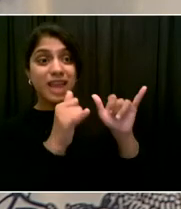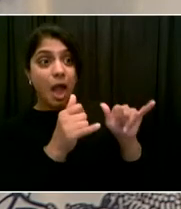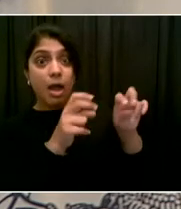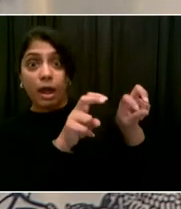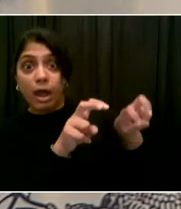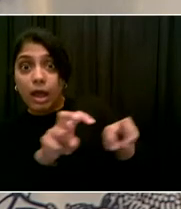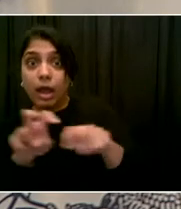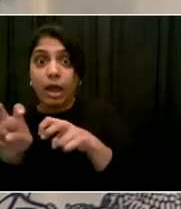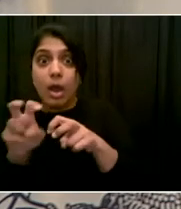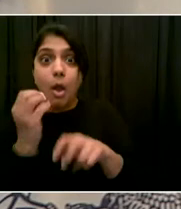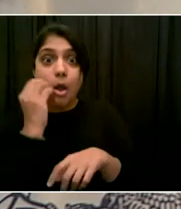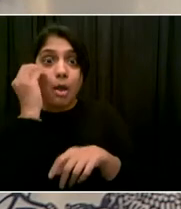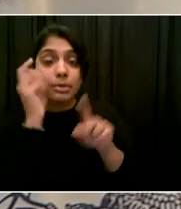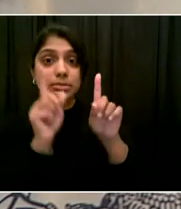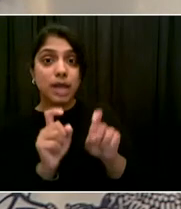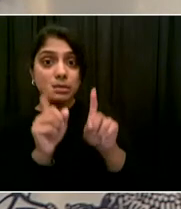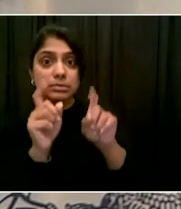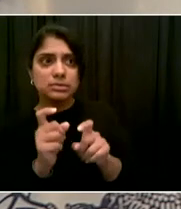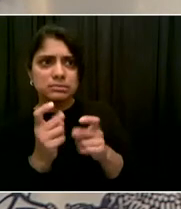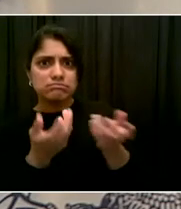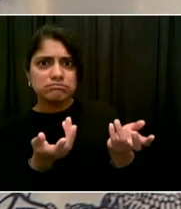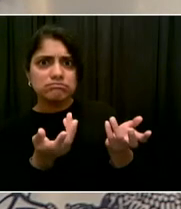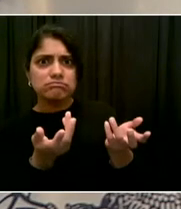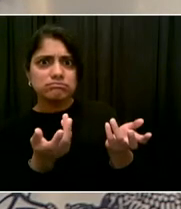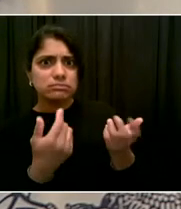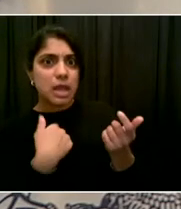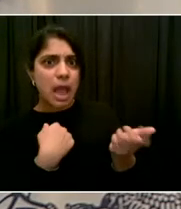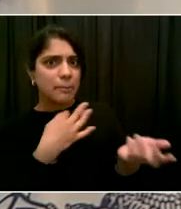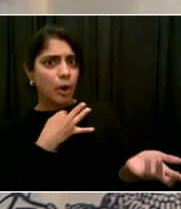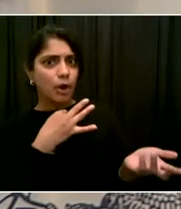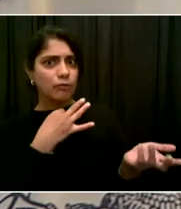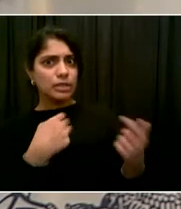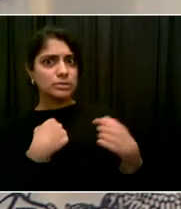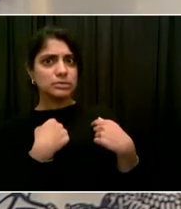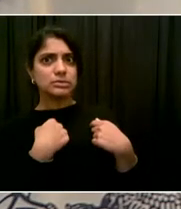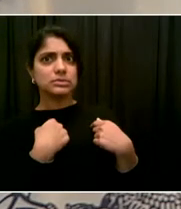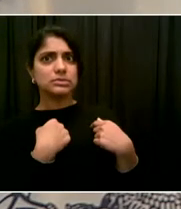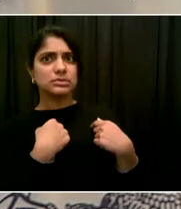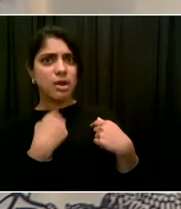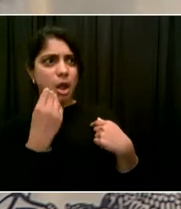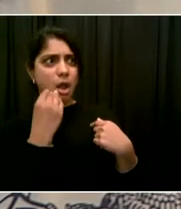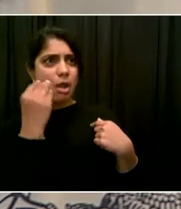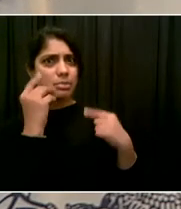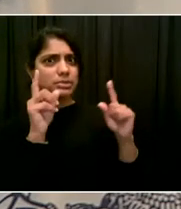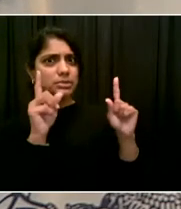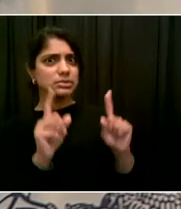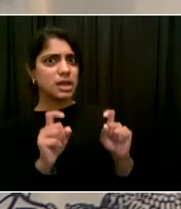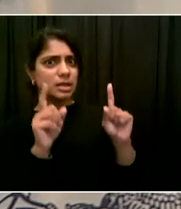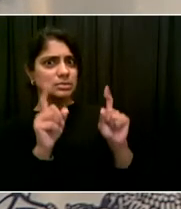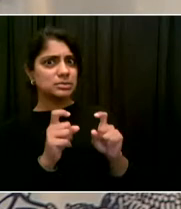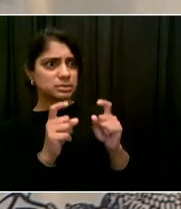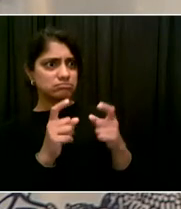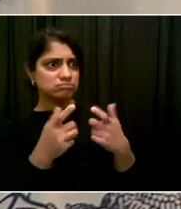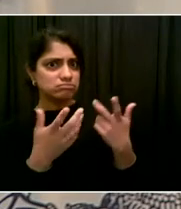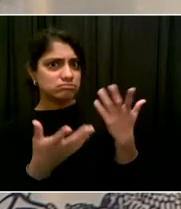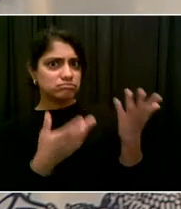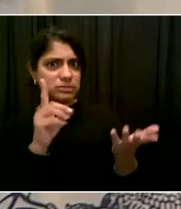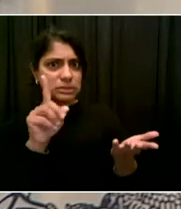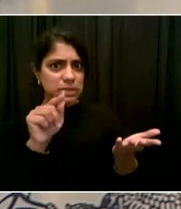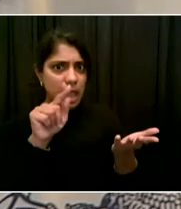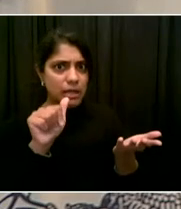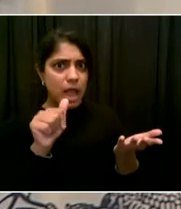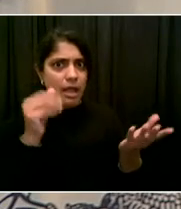And I'm wondering if the at-home tests also get around the low opt-in rates at some schools